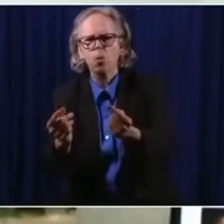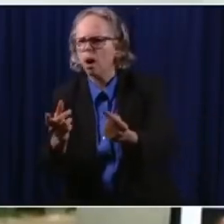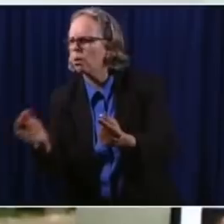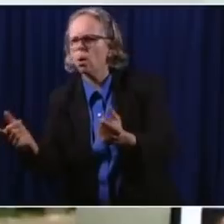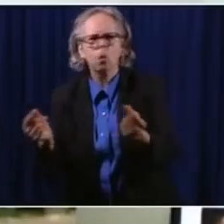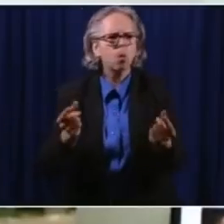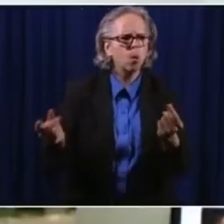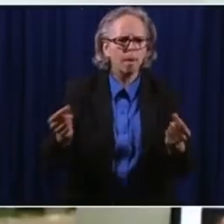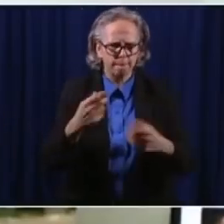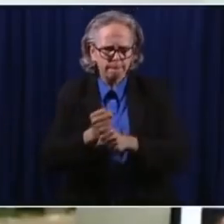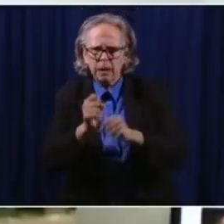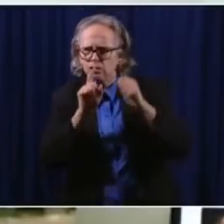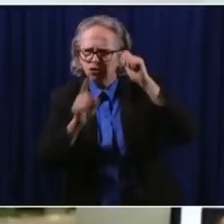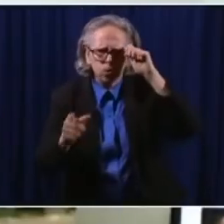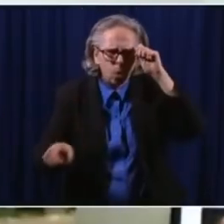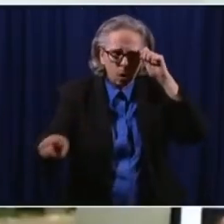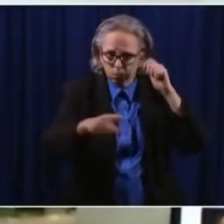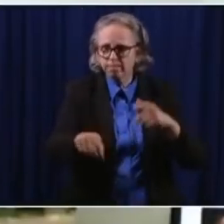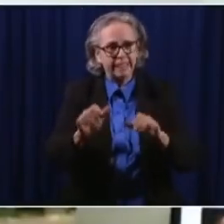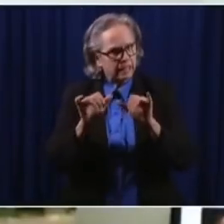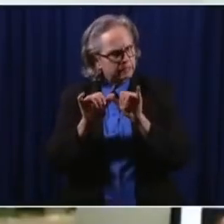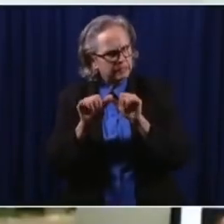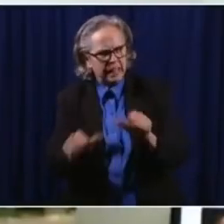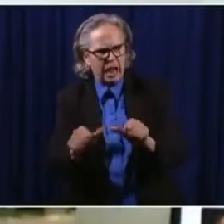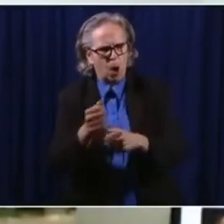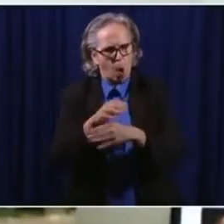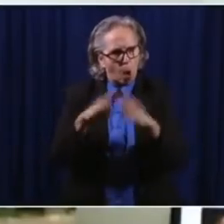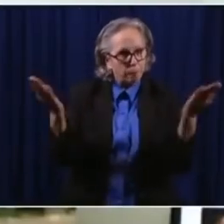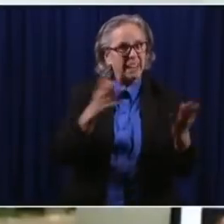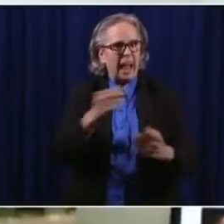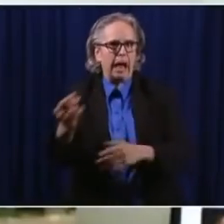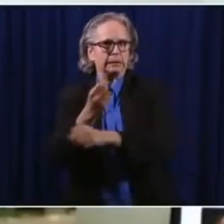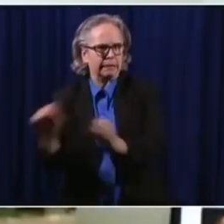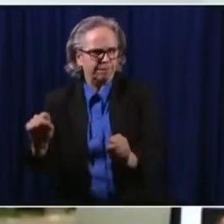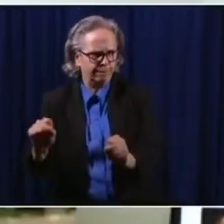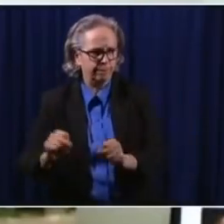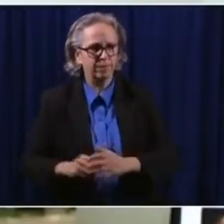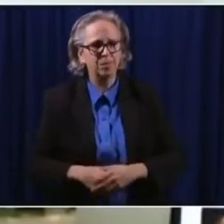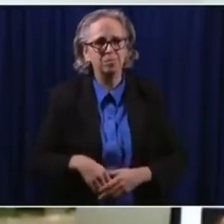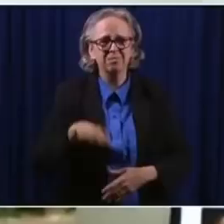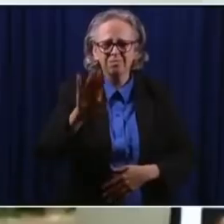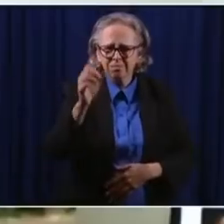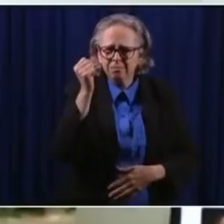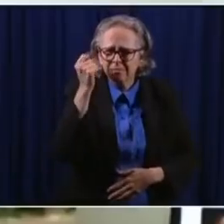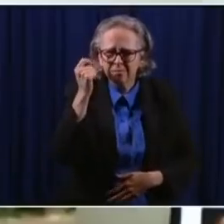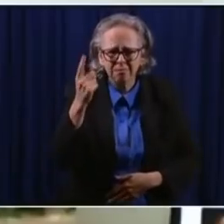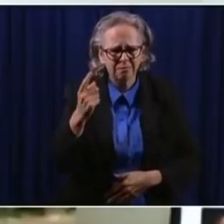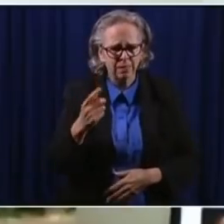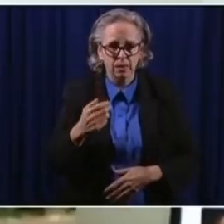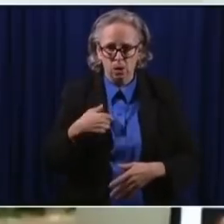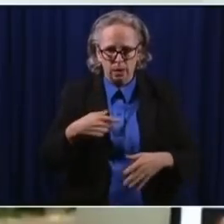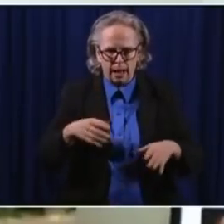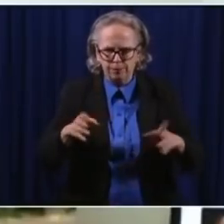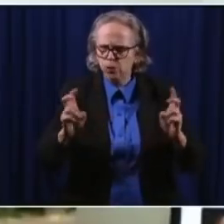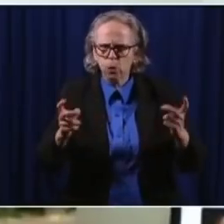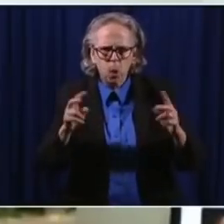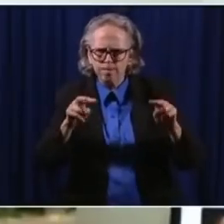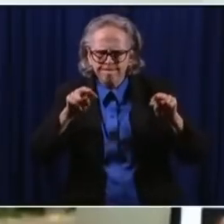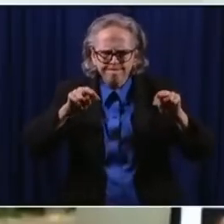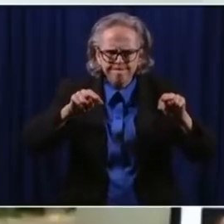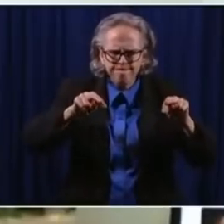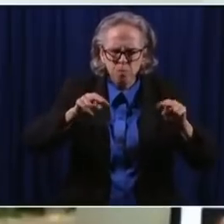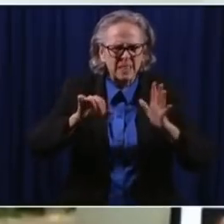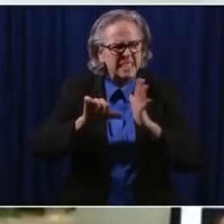we can keep those schools open. One of the things that we have to be very careful, though, is personal responsibility of all